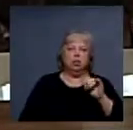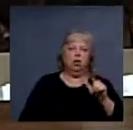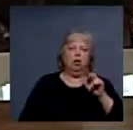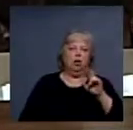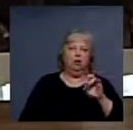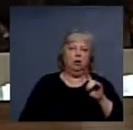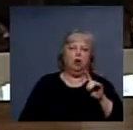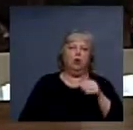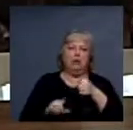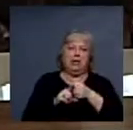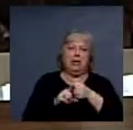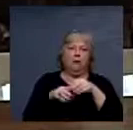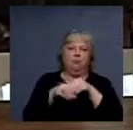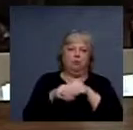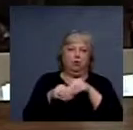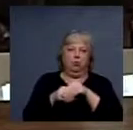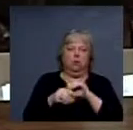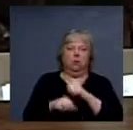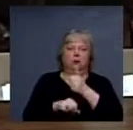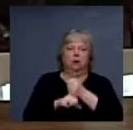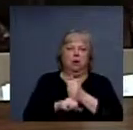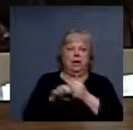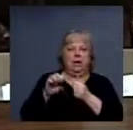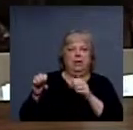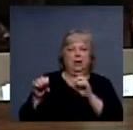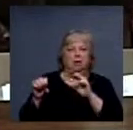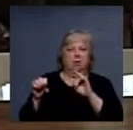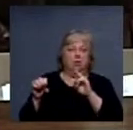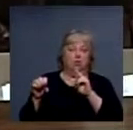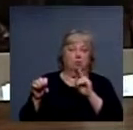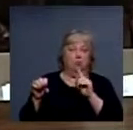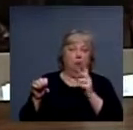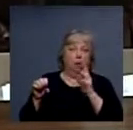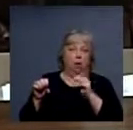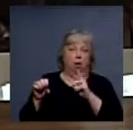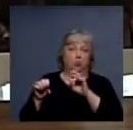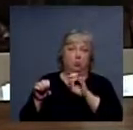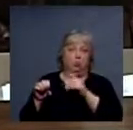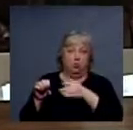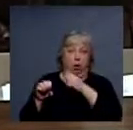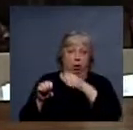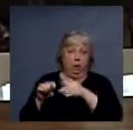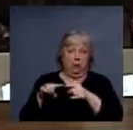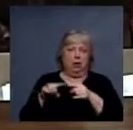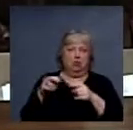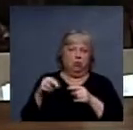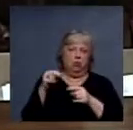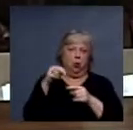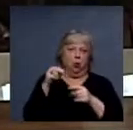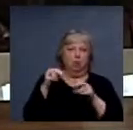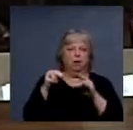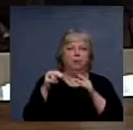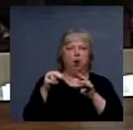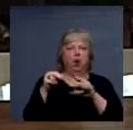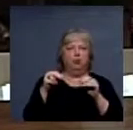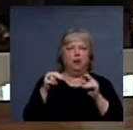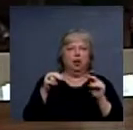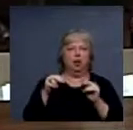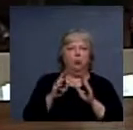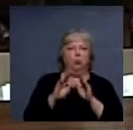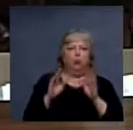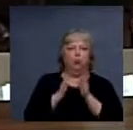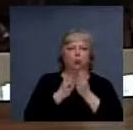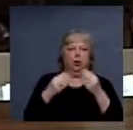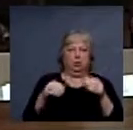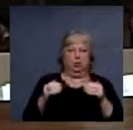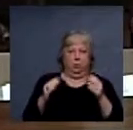Long Form PDC, located on the east side of Autumn Road, just north of Barnes and Noble. An ordinance to approve a planned zoning development, establish a